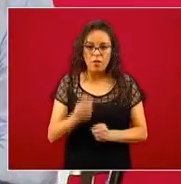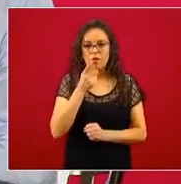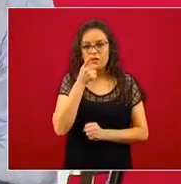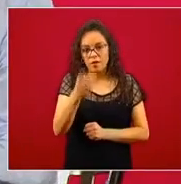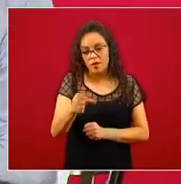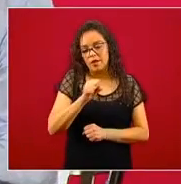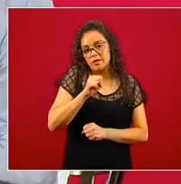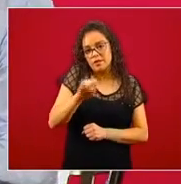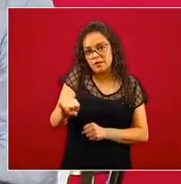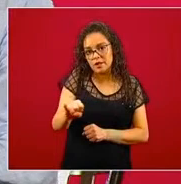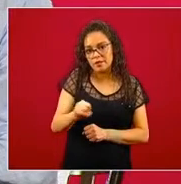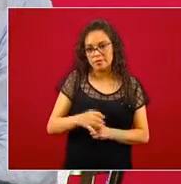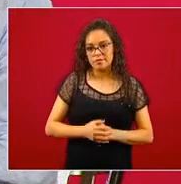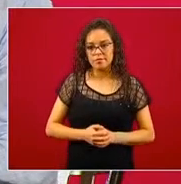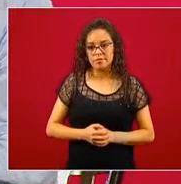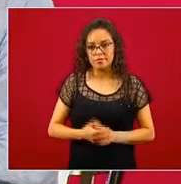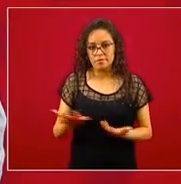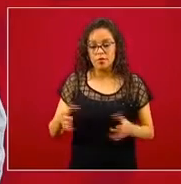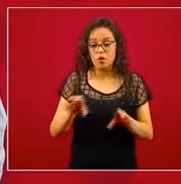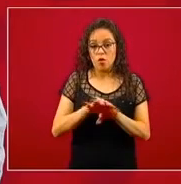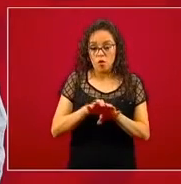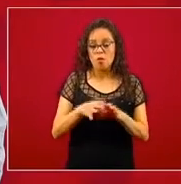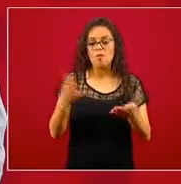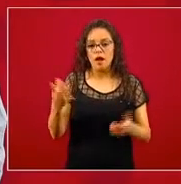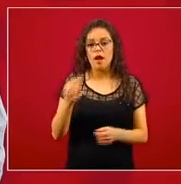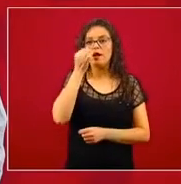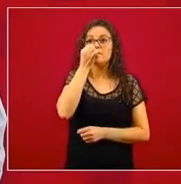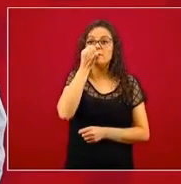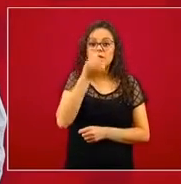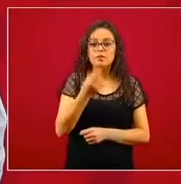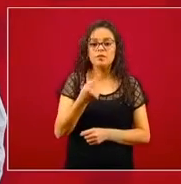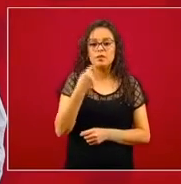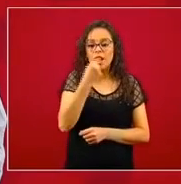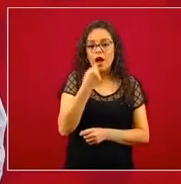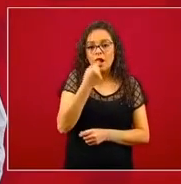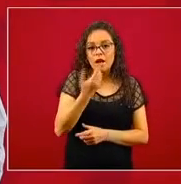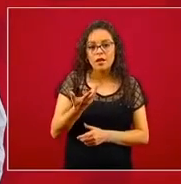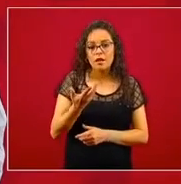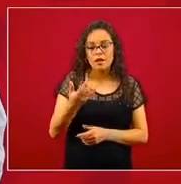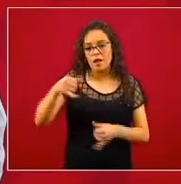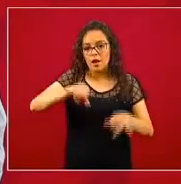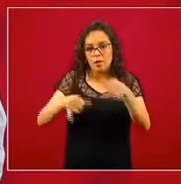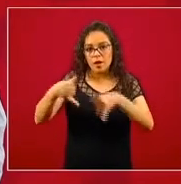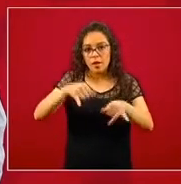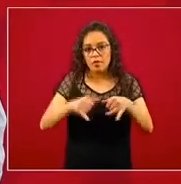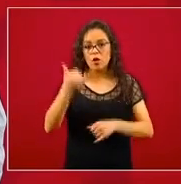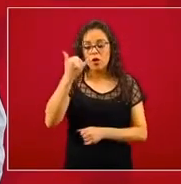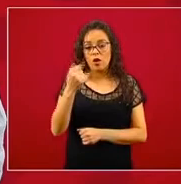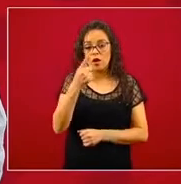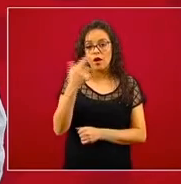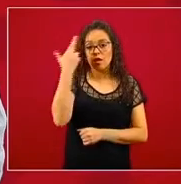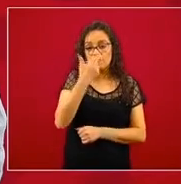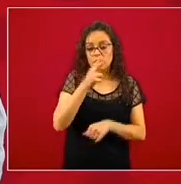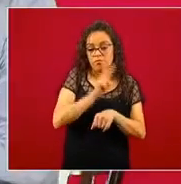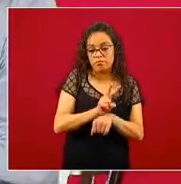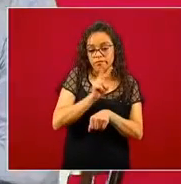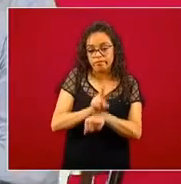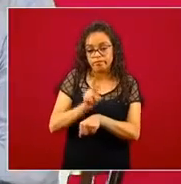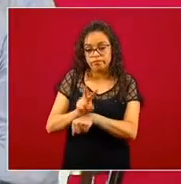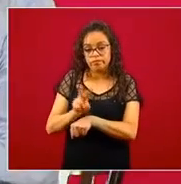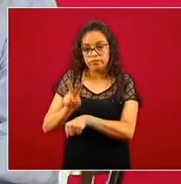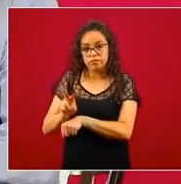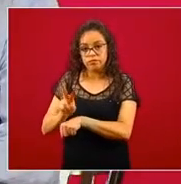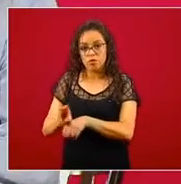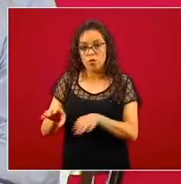COVID, confirming the case of disease by using lab testing, and also monitoring